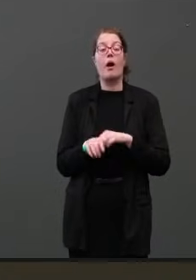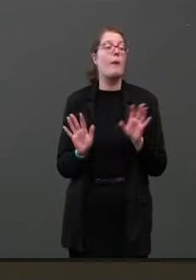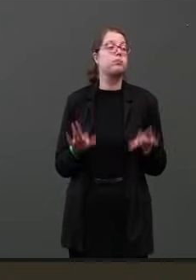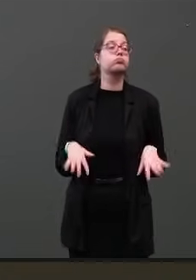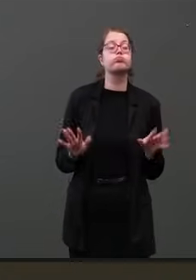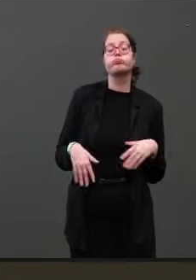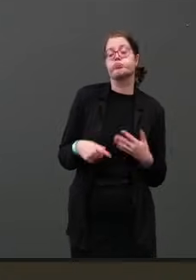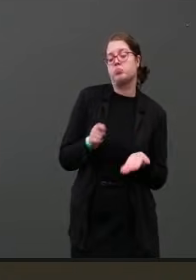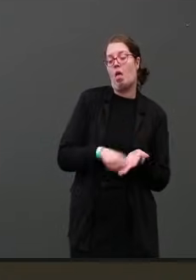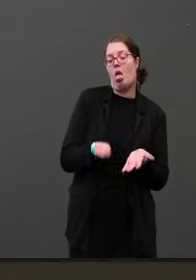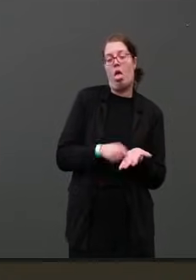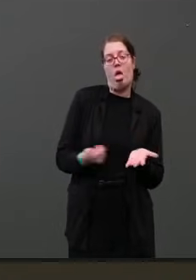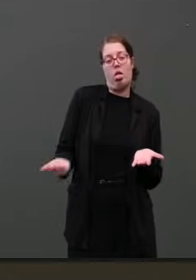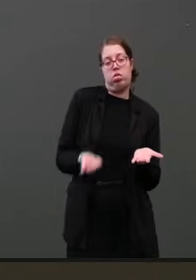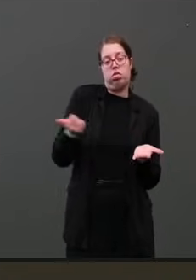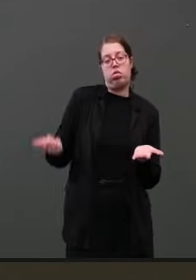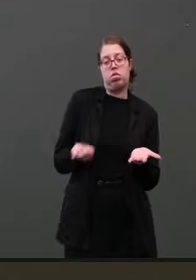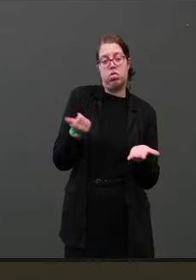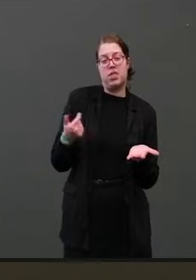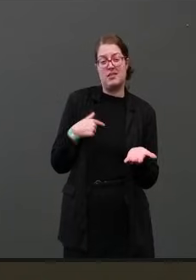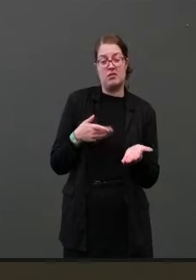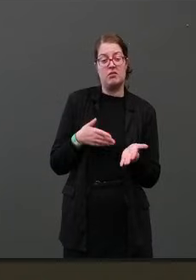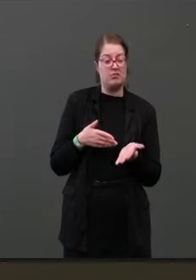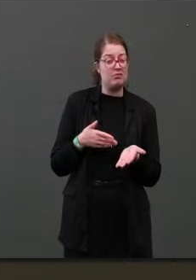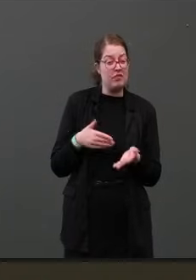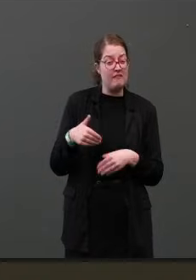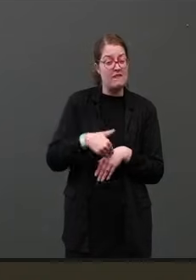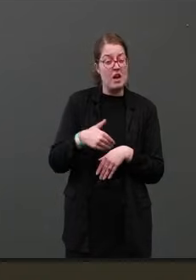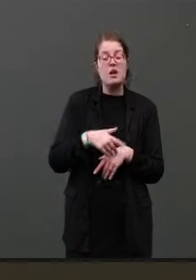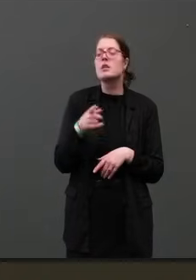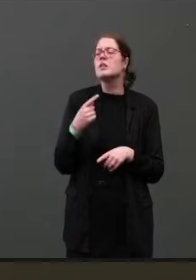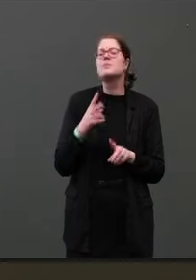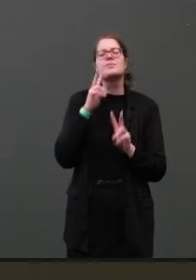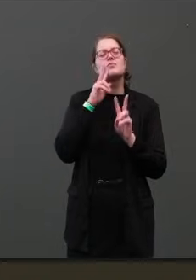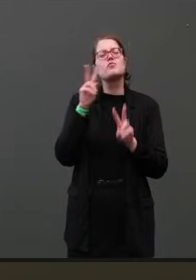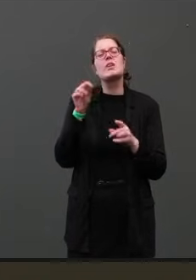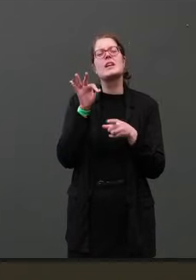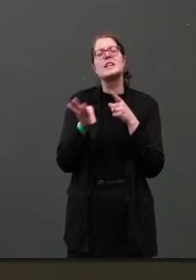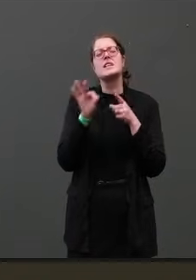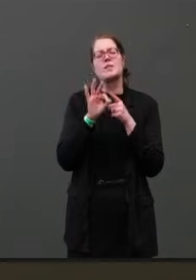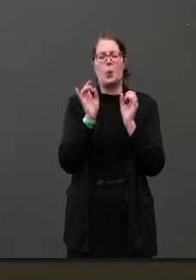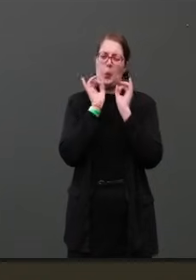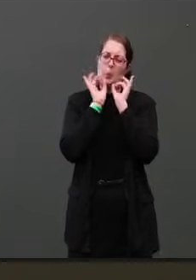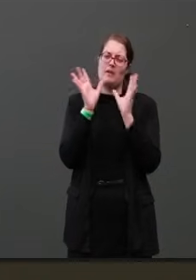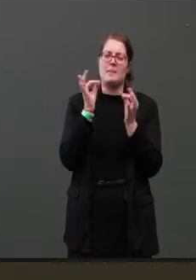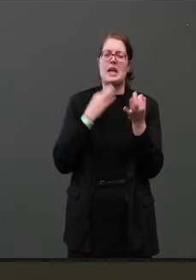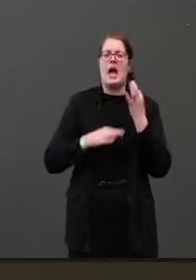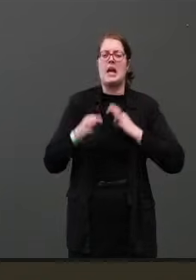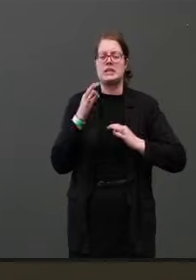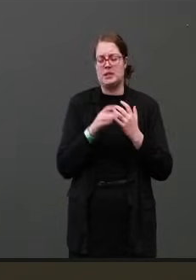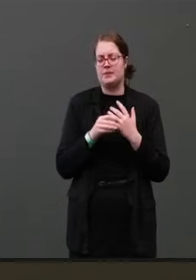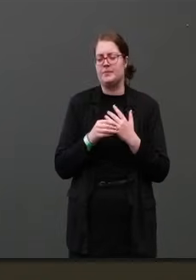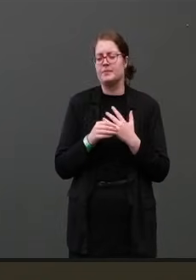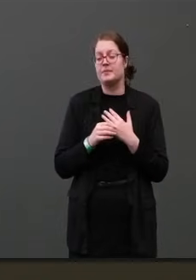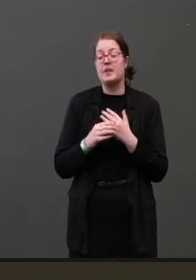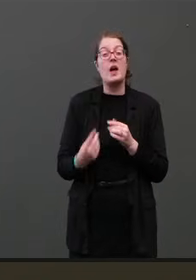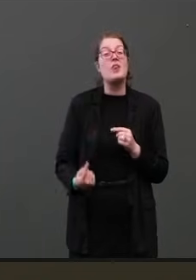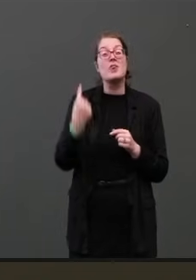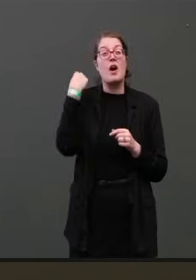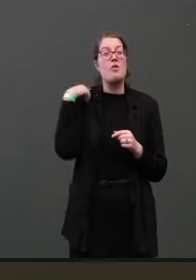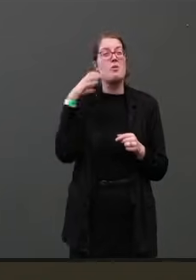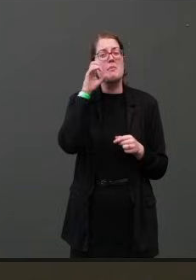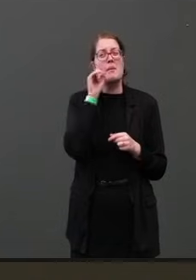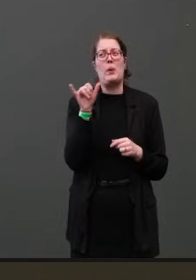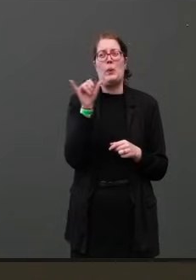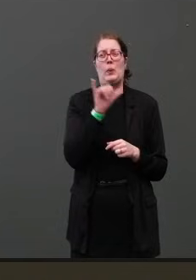it. Years ago, I read an interview with a legendary actor. Now, I confess it was so long ago that I do not remember exactly who it was with.